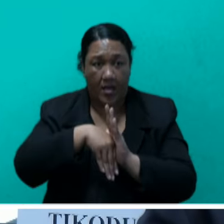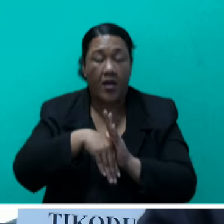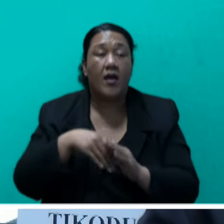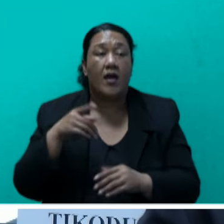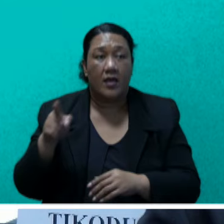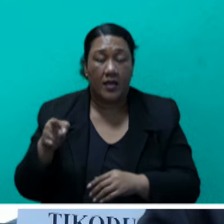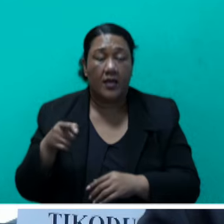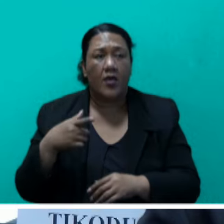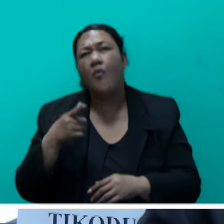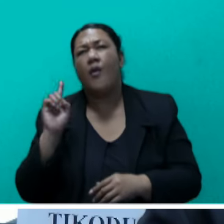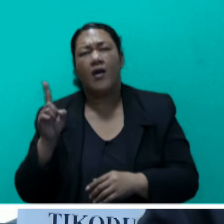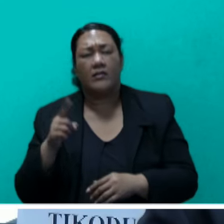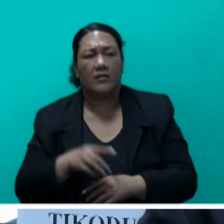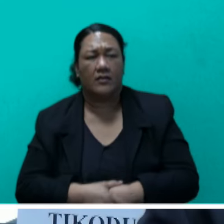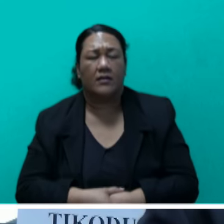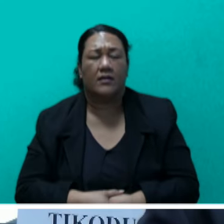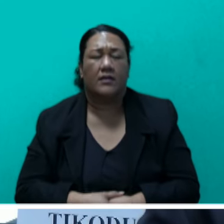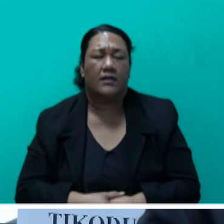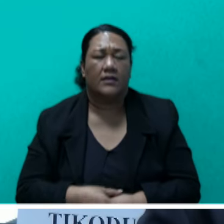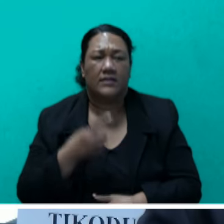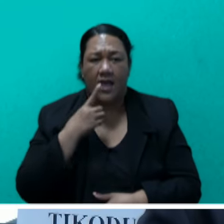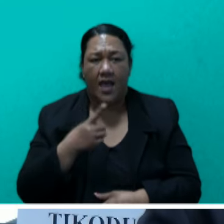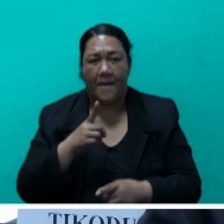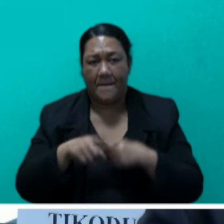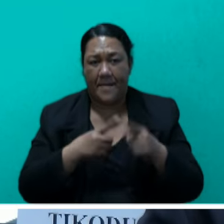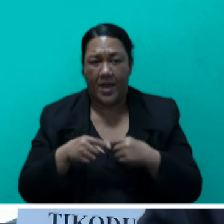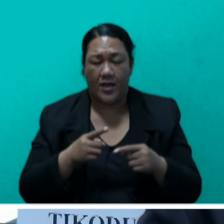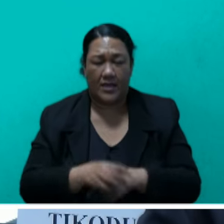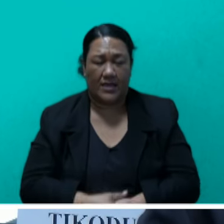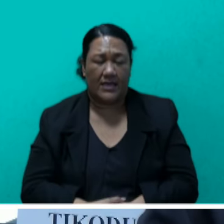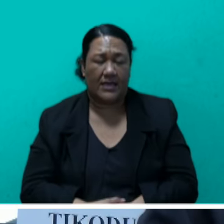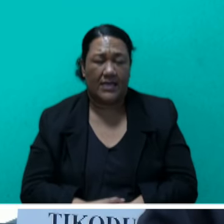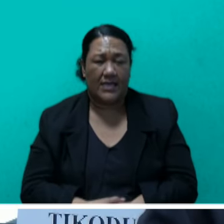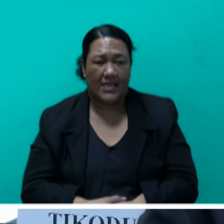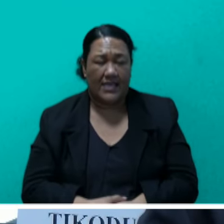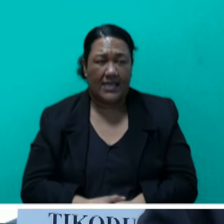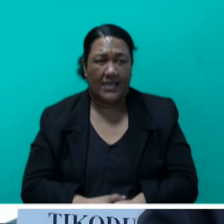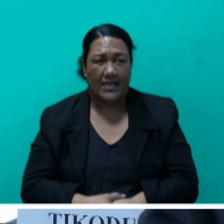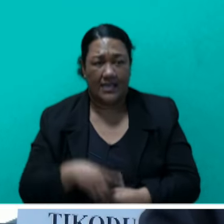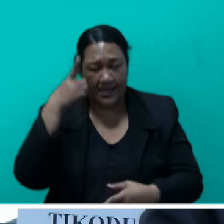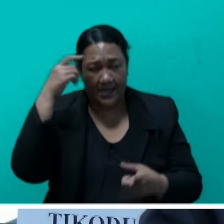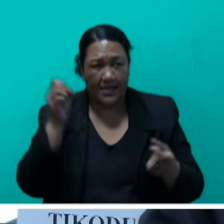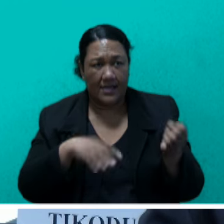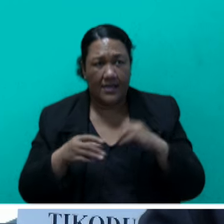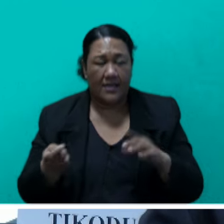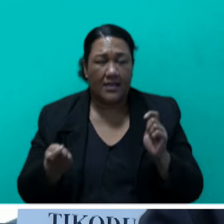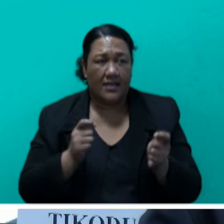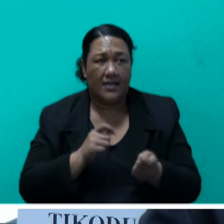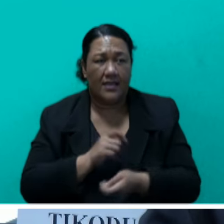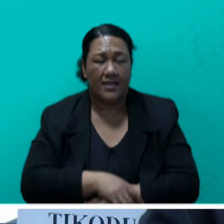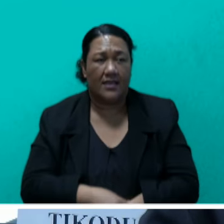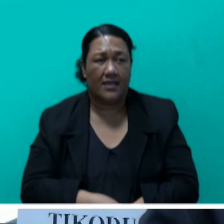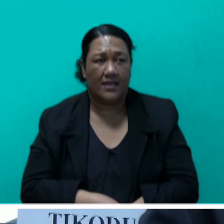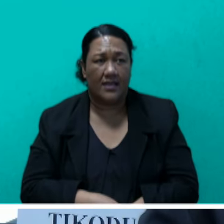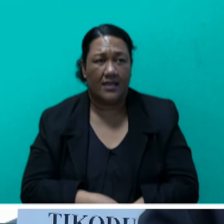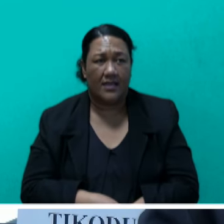over the intervening years. So, even looking at the recent data, back